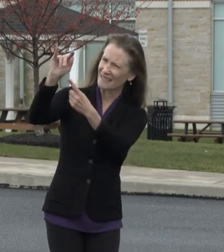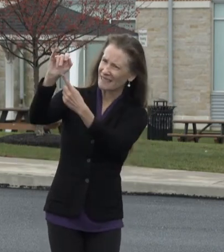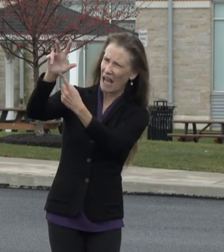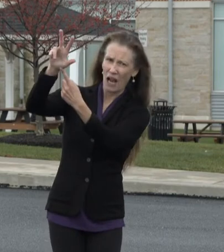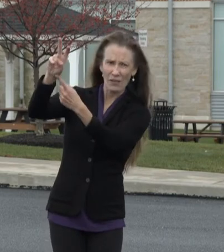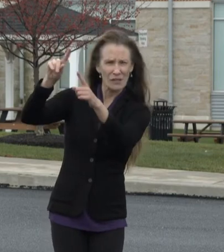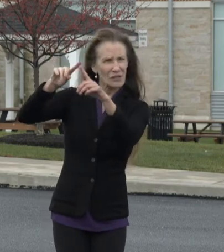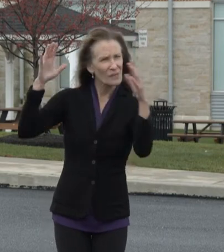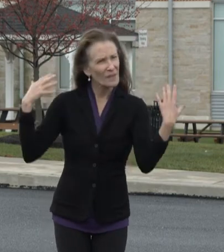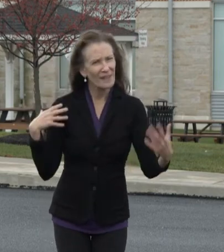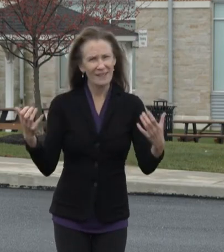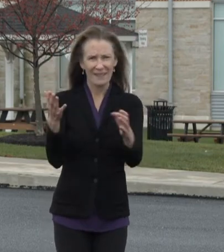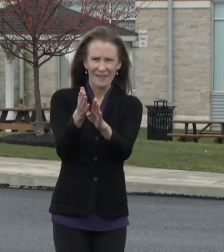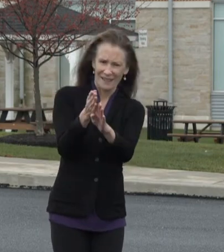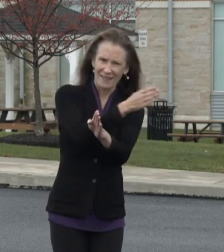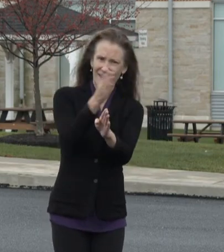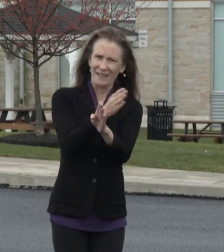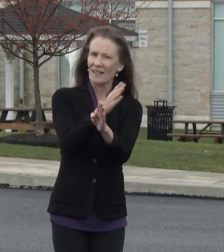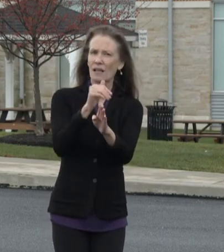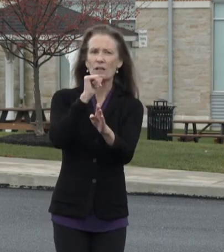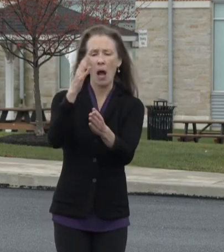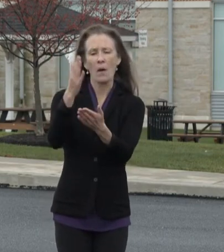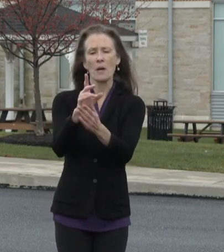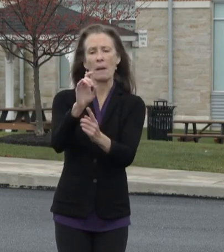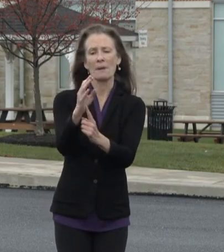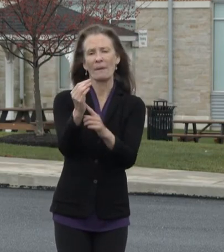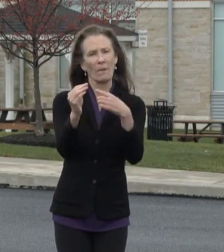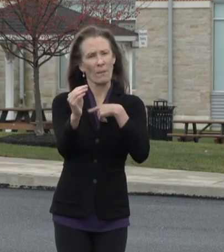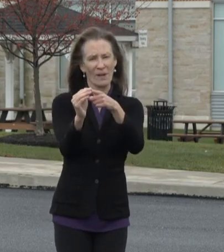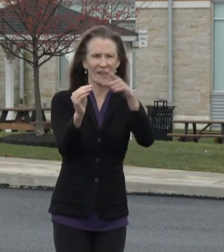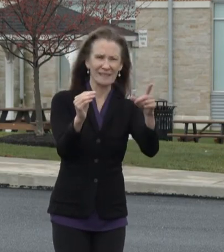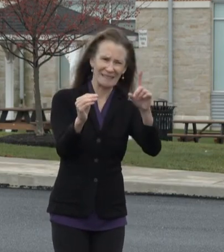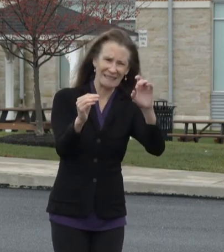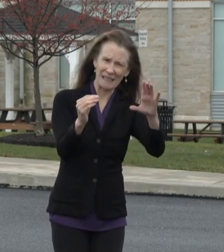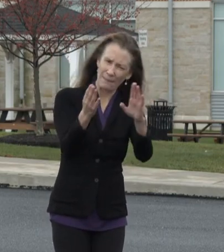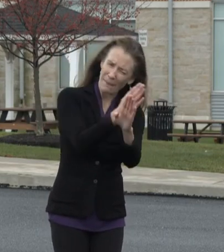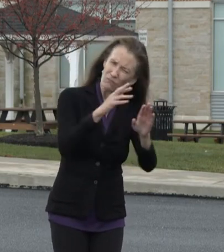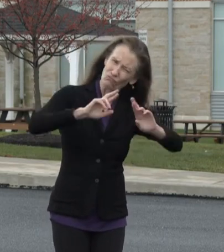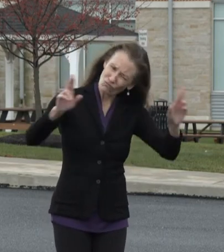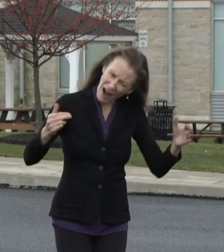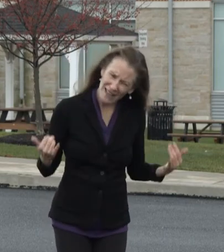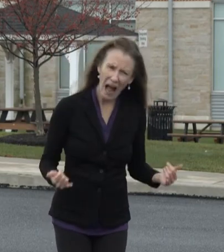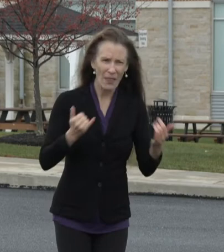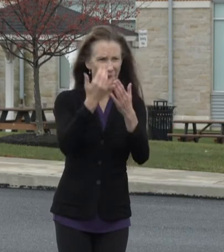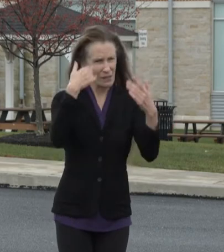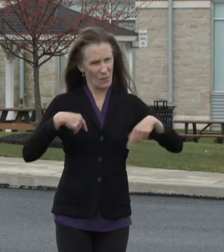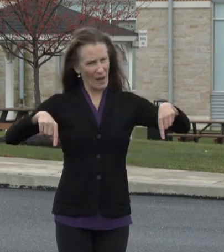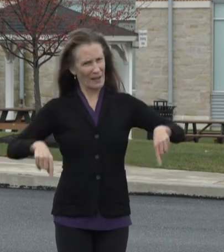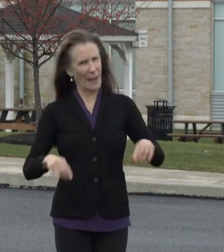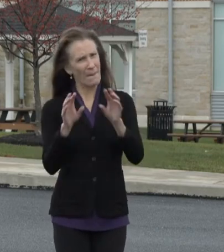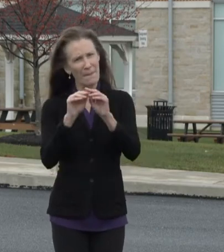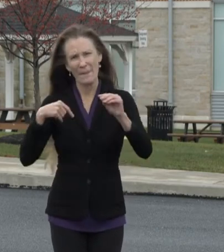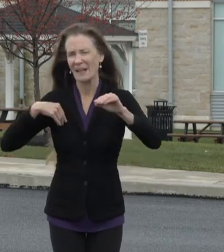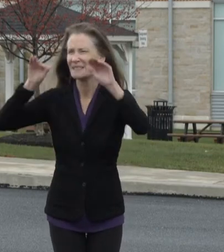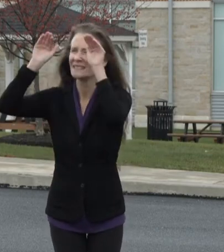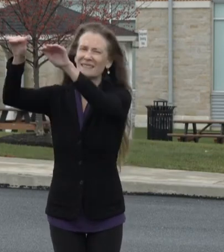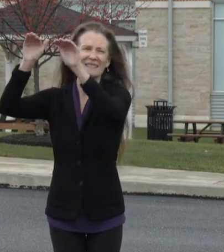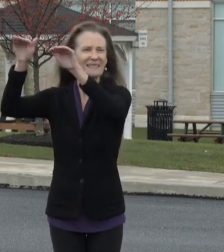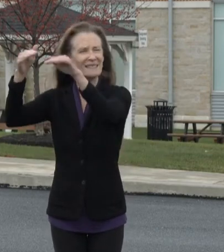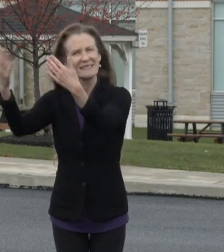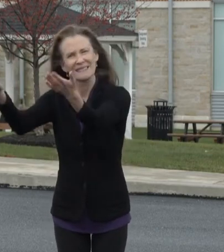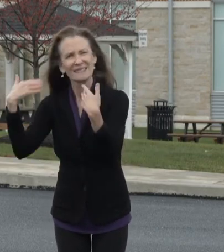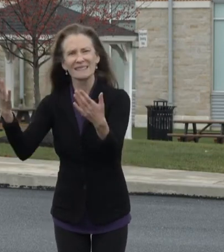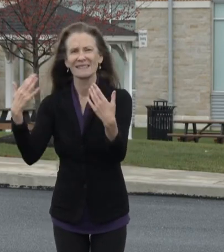to execute alternative plans if we need to, but really the best thing to do is really extend that Title 32 status.